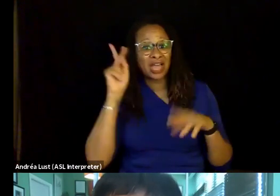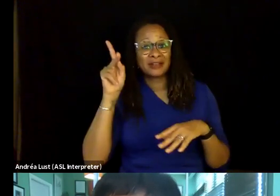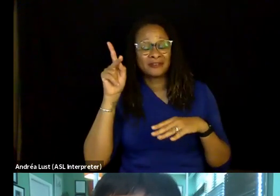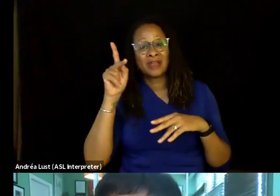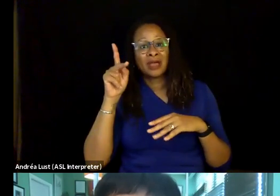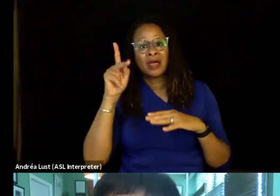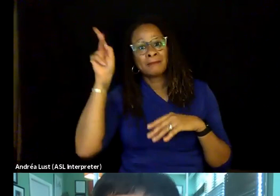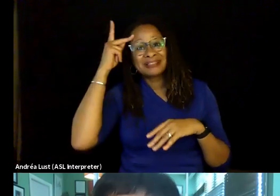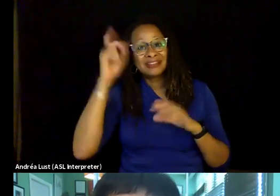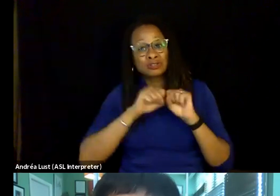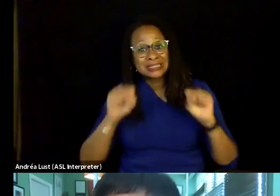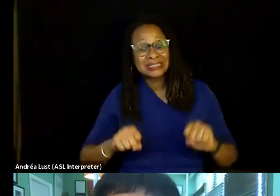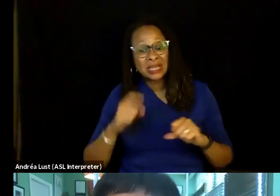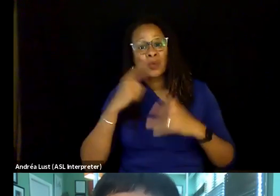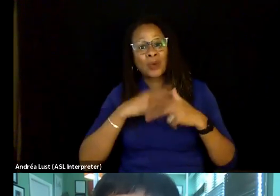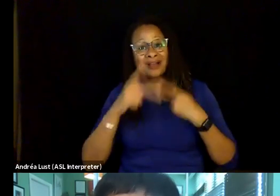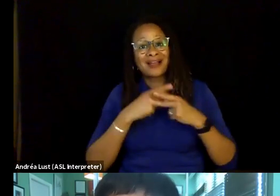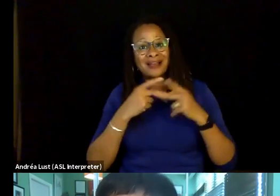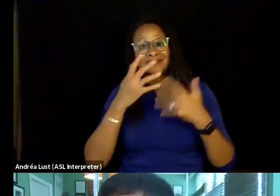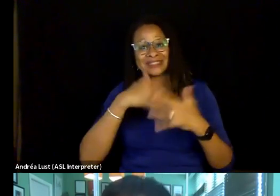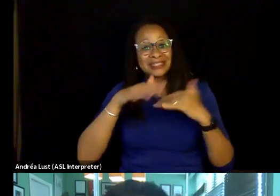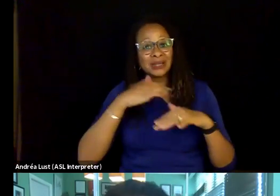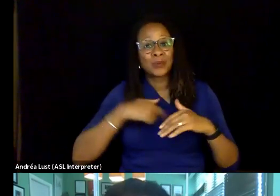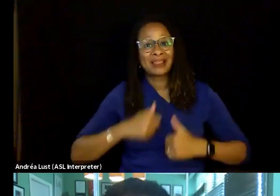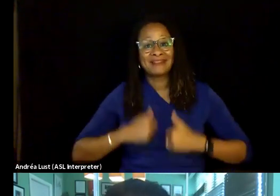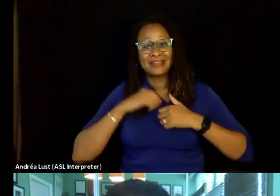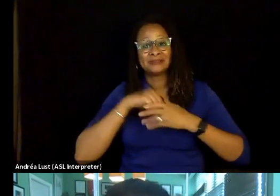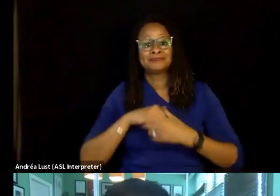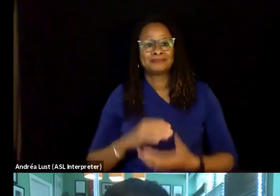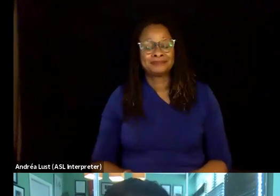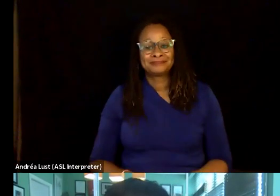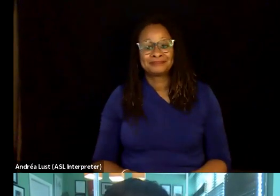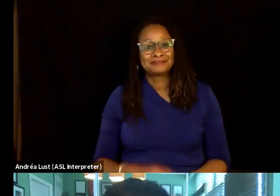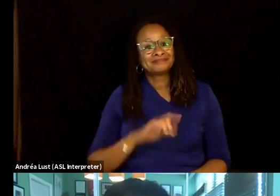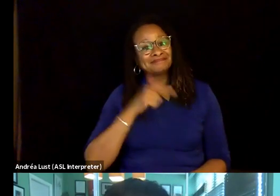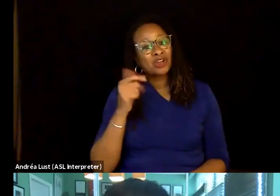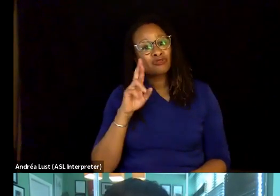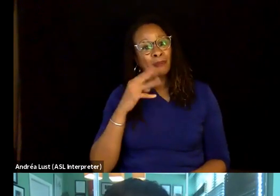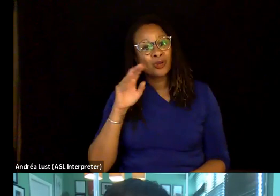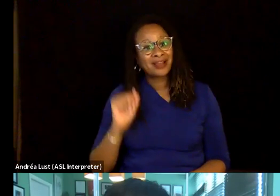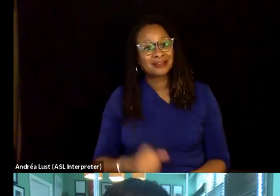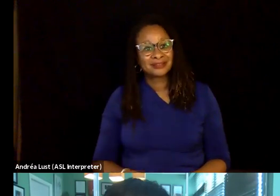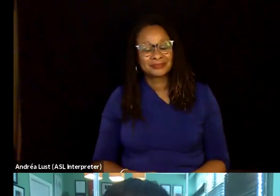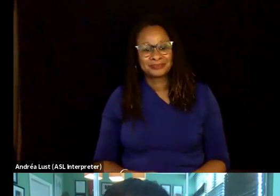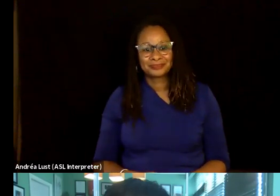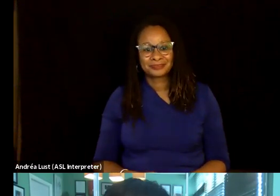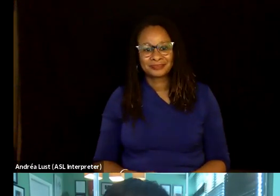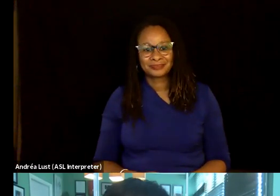kind of political system, what kind of society we live in. Thank you. Ramona?